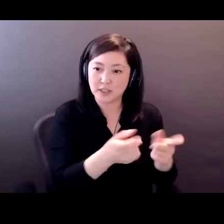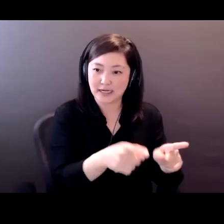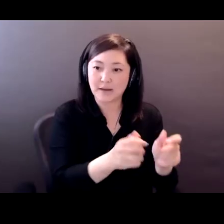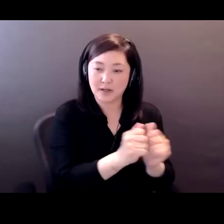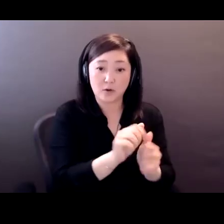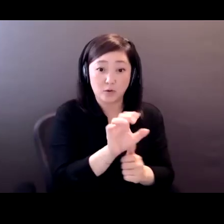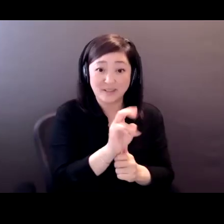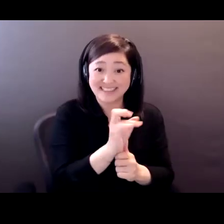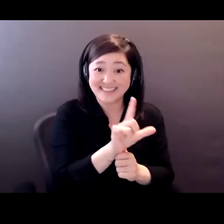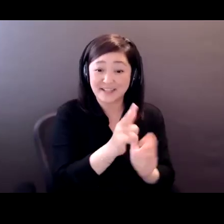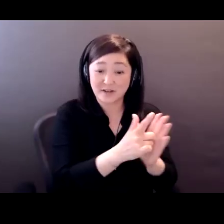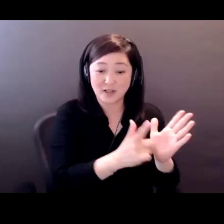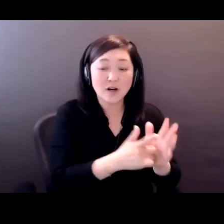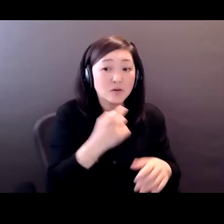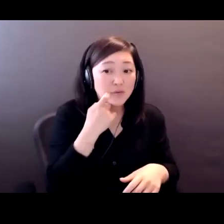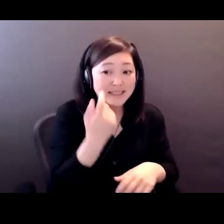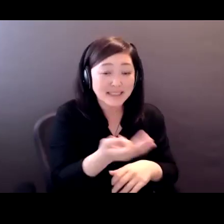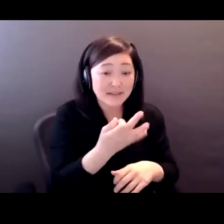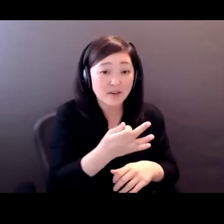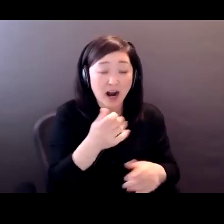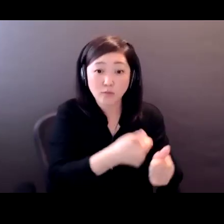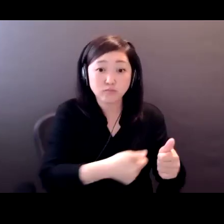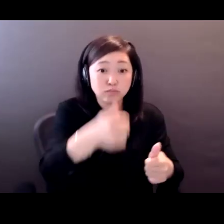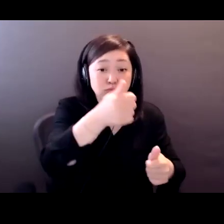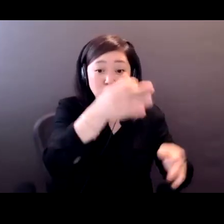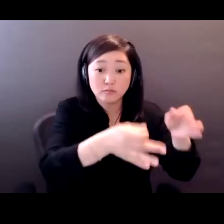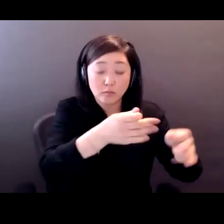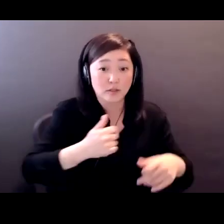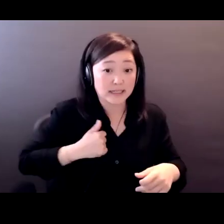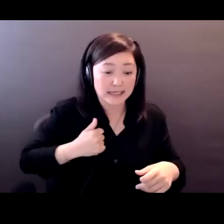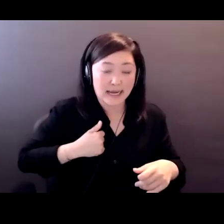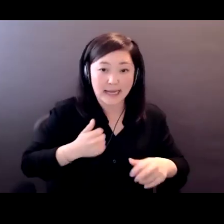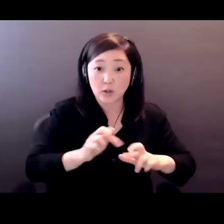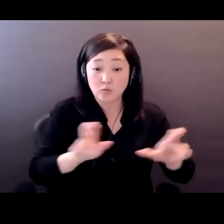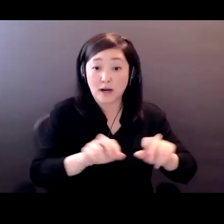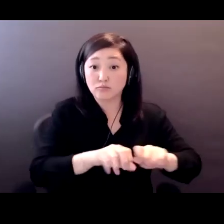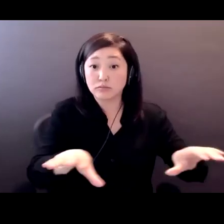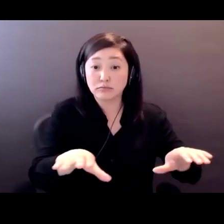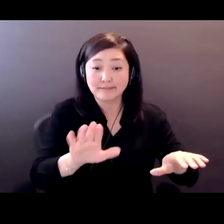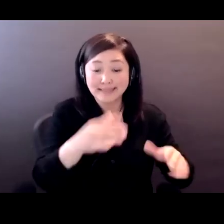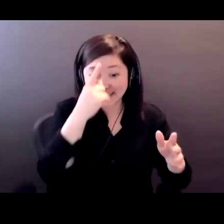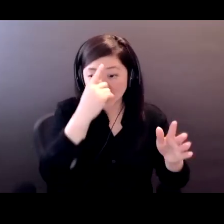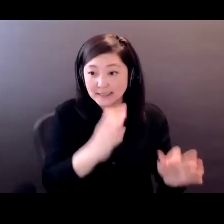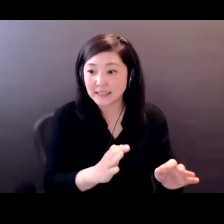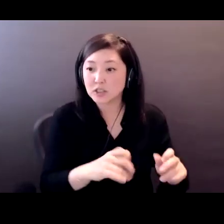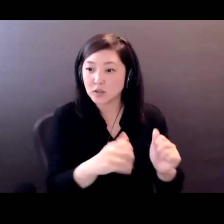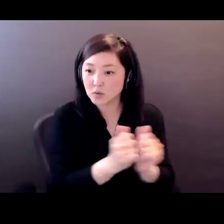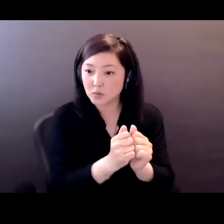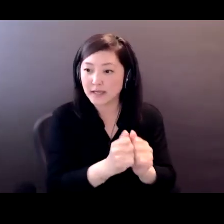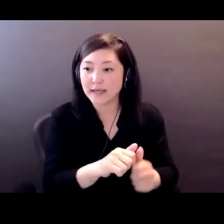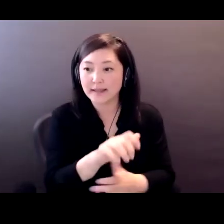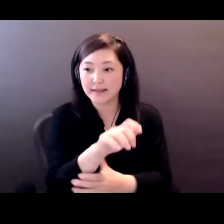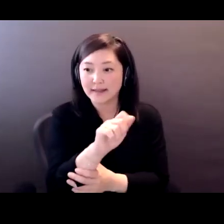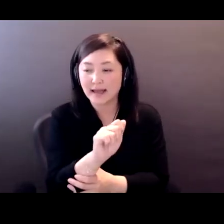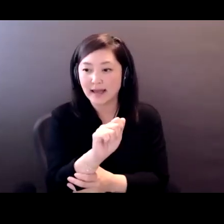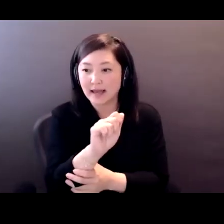of this week, the Supreme Court of Canada is expected to release its decision in Ahluwalia and Ahluwalia